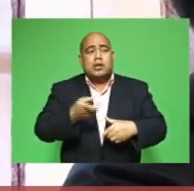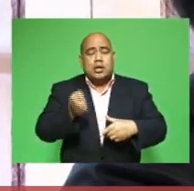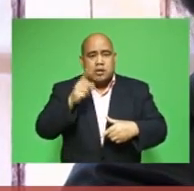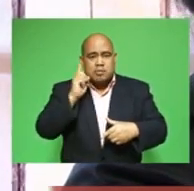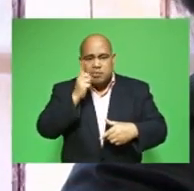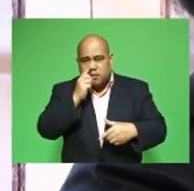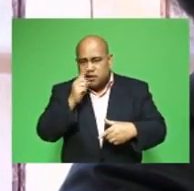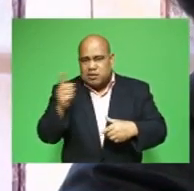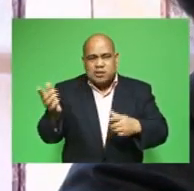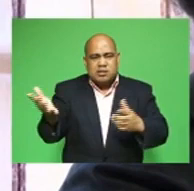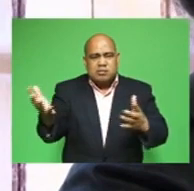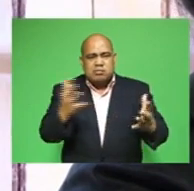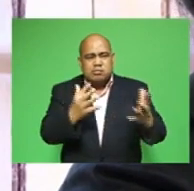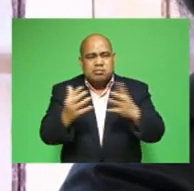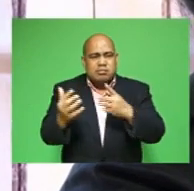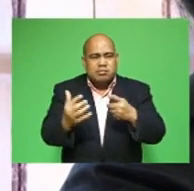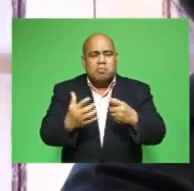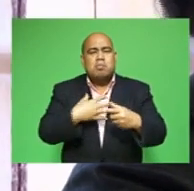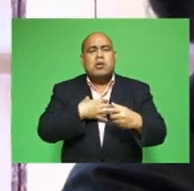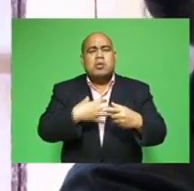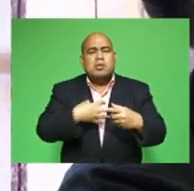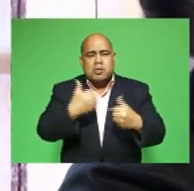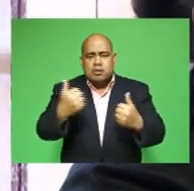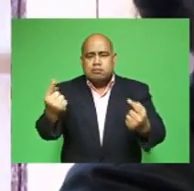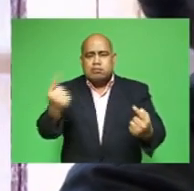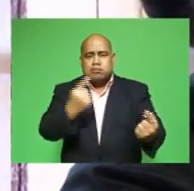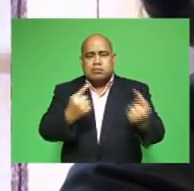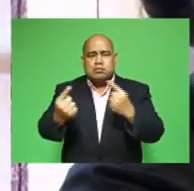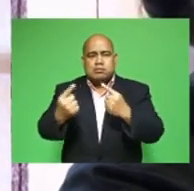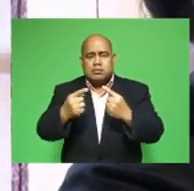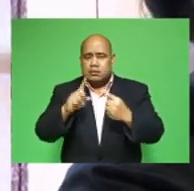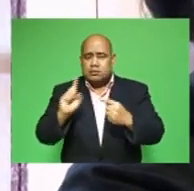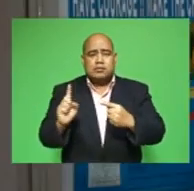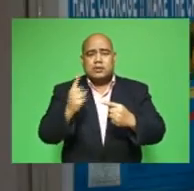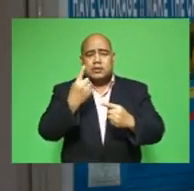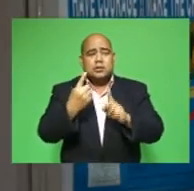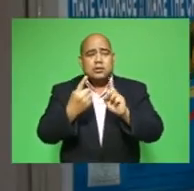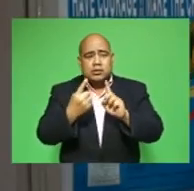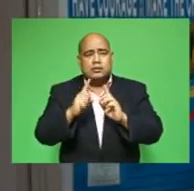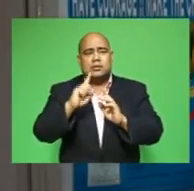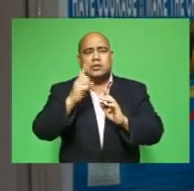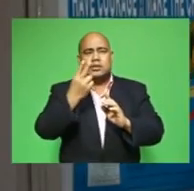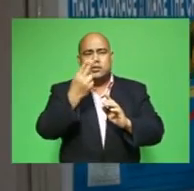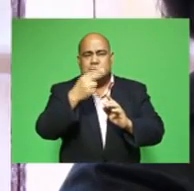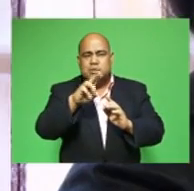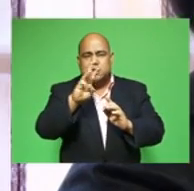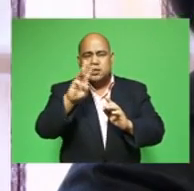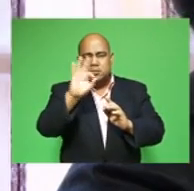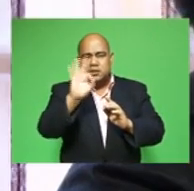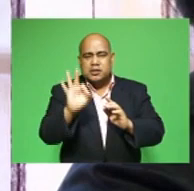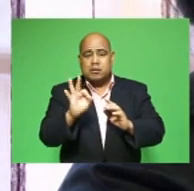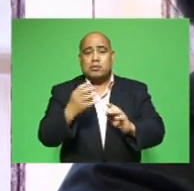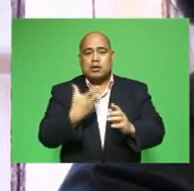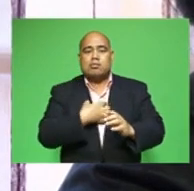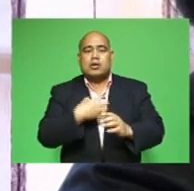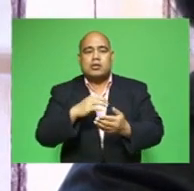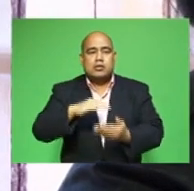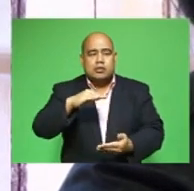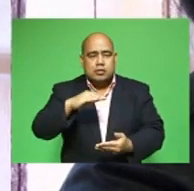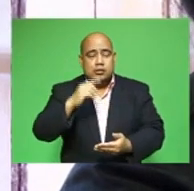that access our services for the first time. There has been a 23% increase. It is good to see that